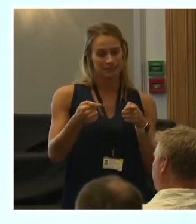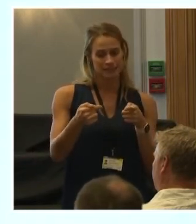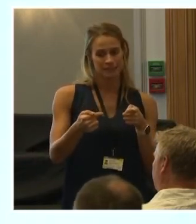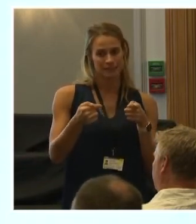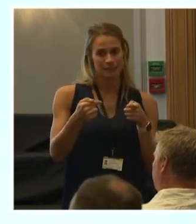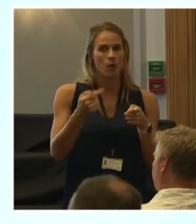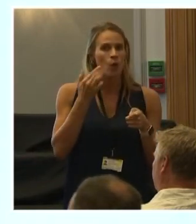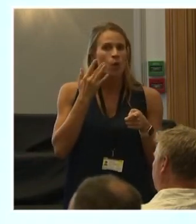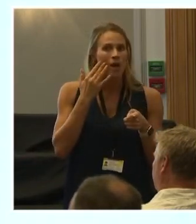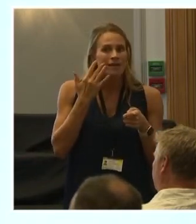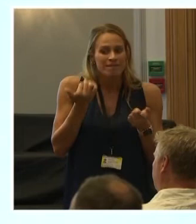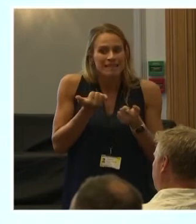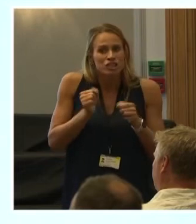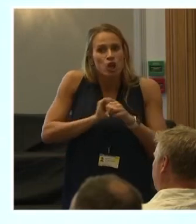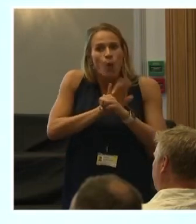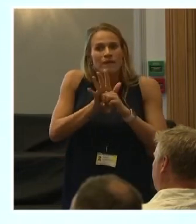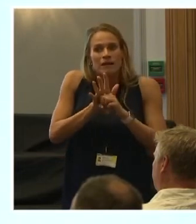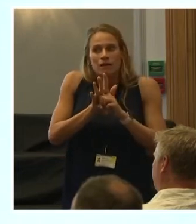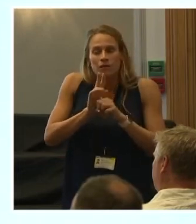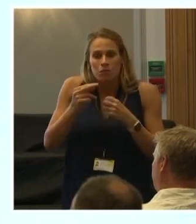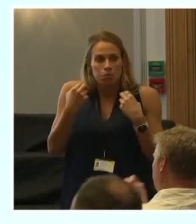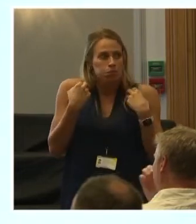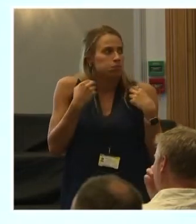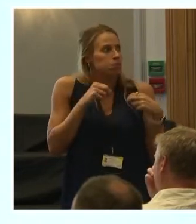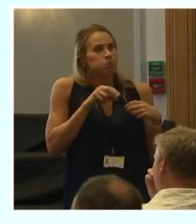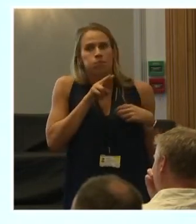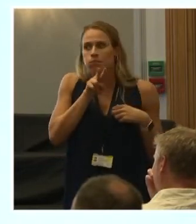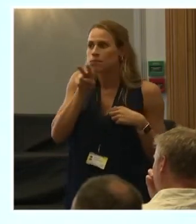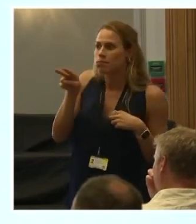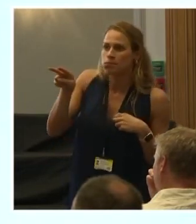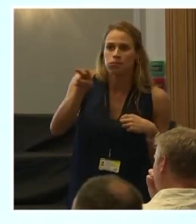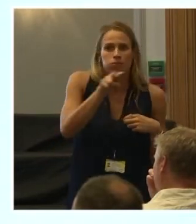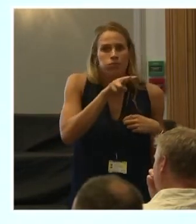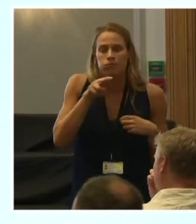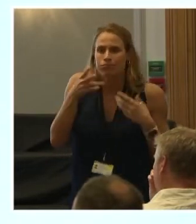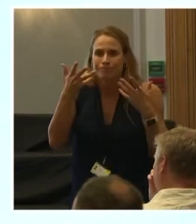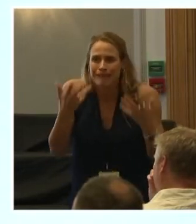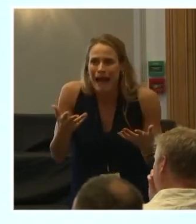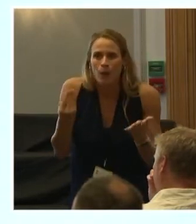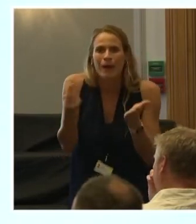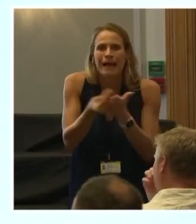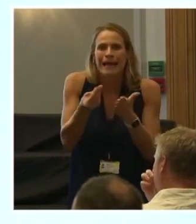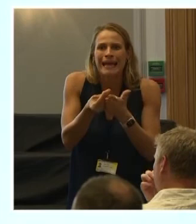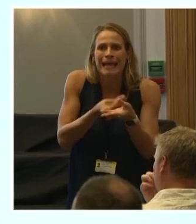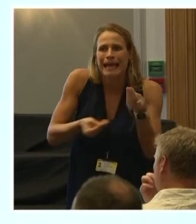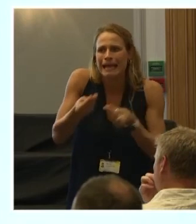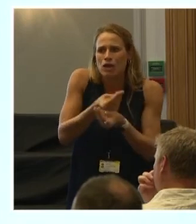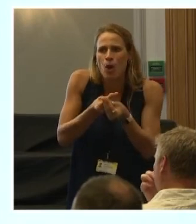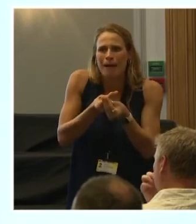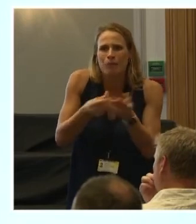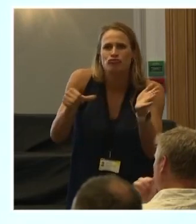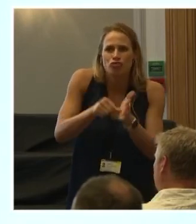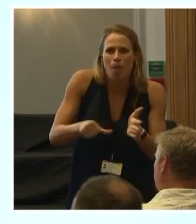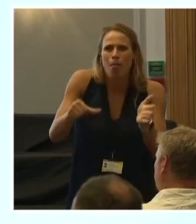COVID cloud and we're immediately rained upon by downpours of economic doom and gloom, made significantly worse by events